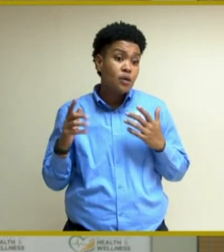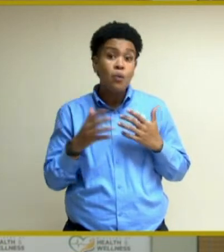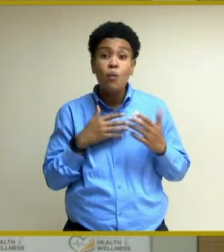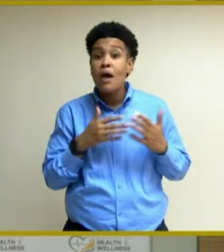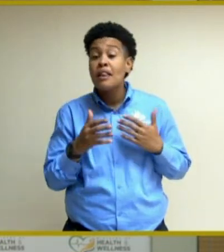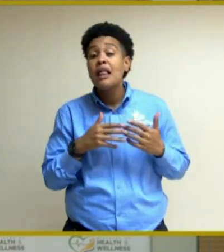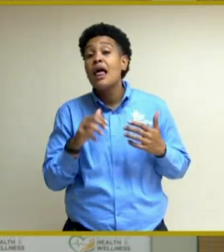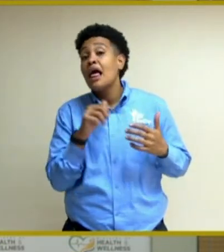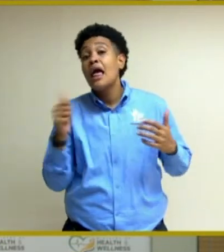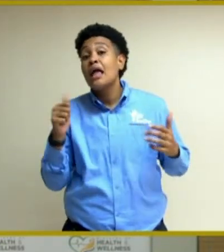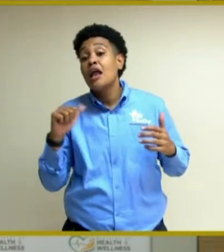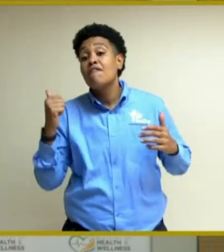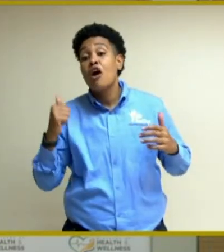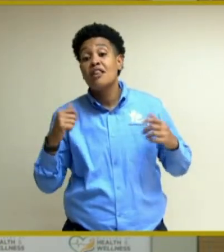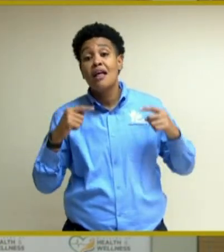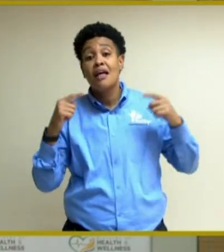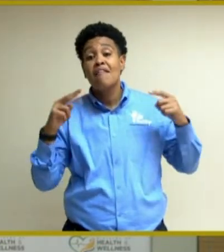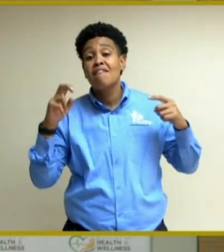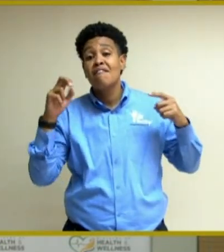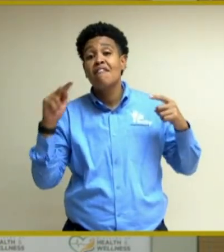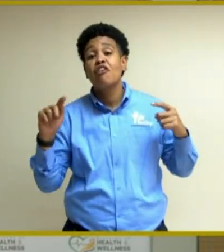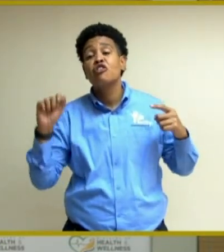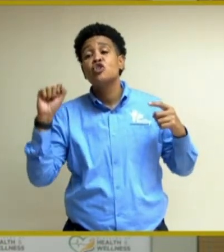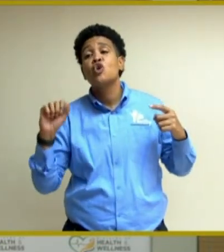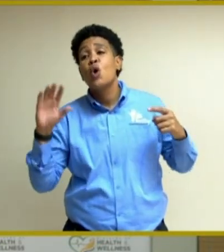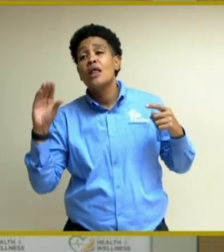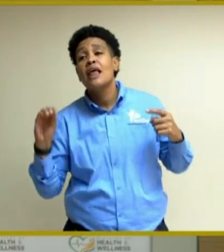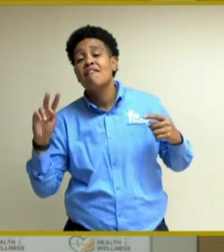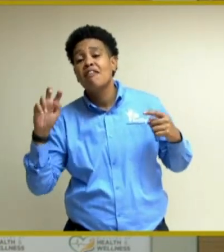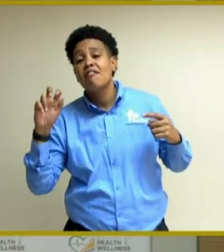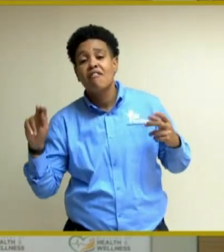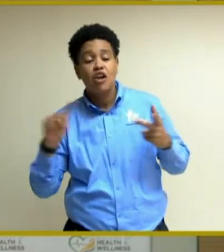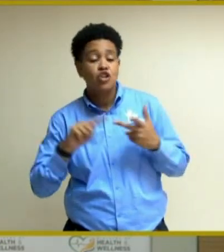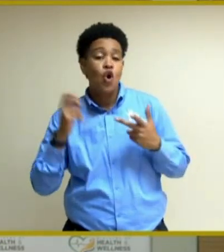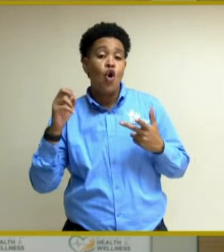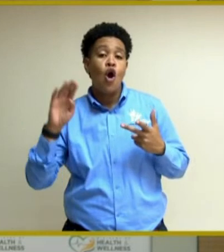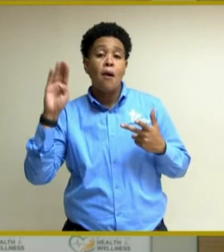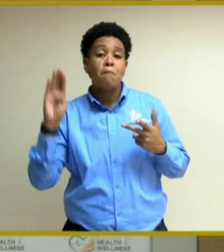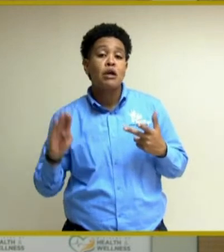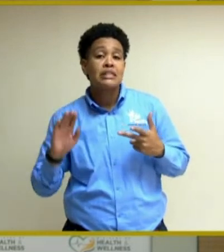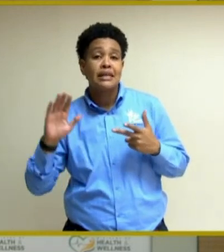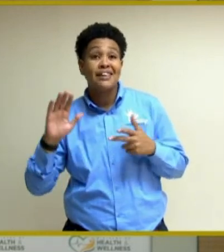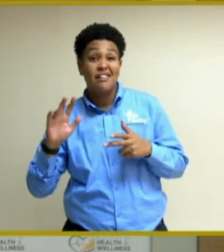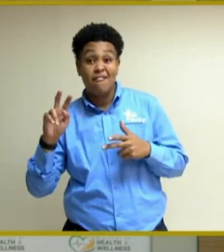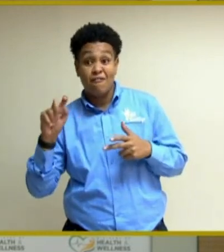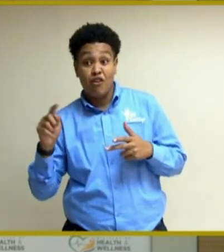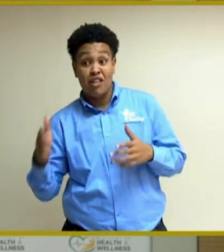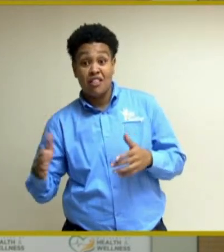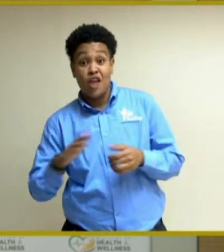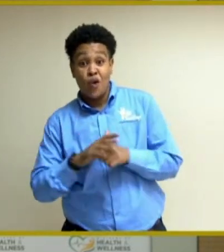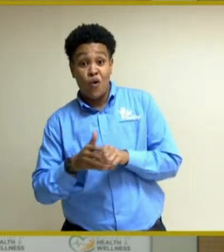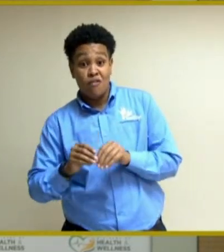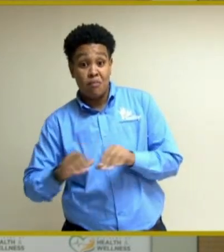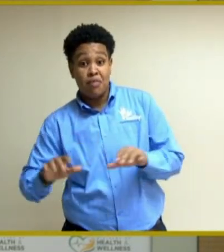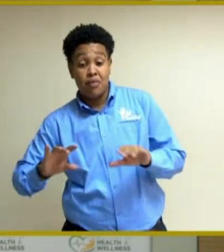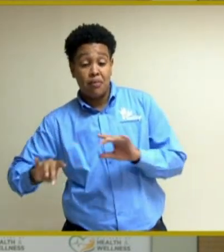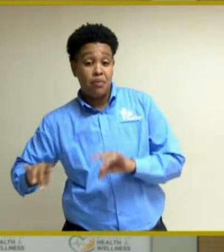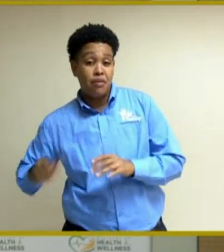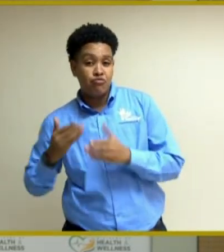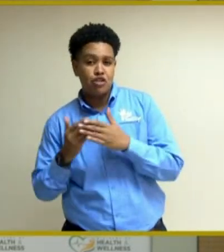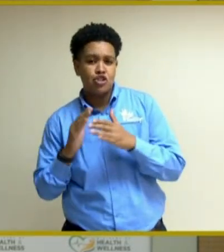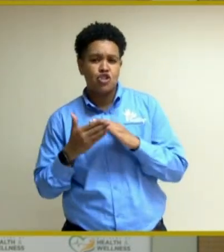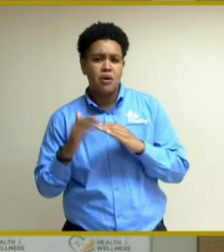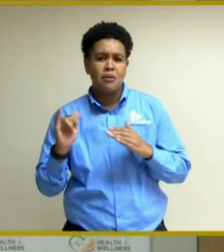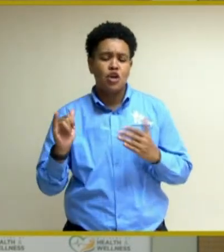any of the other variants, the South African variant or the Brazilian variant, are here in Jamaica as well? And